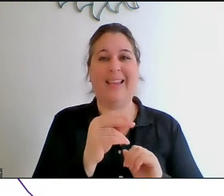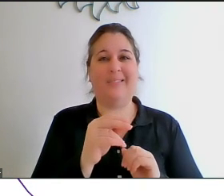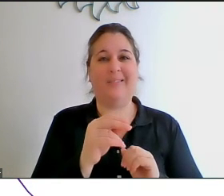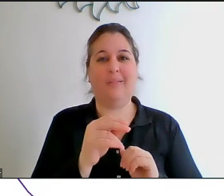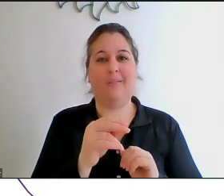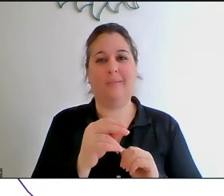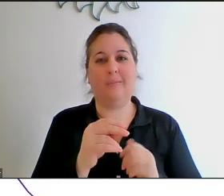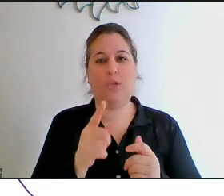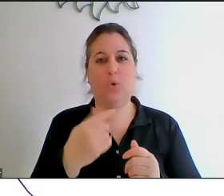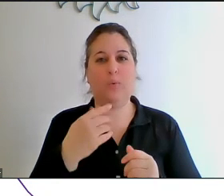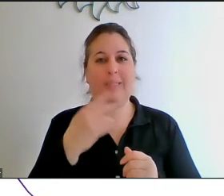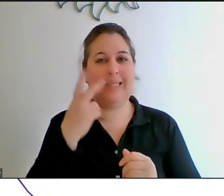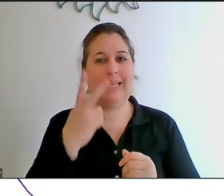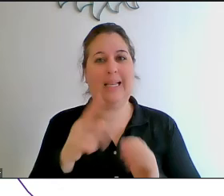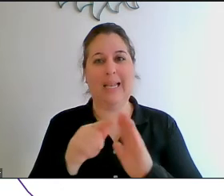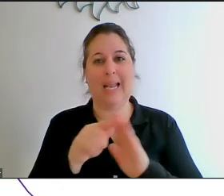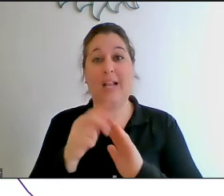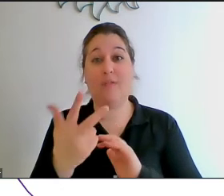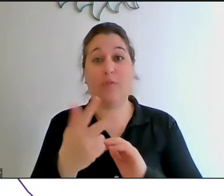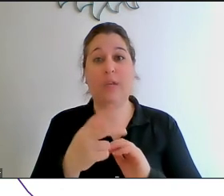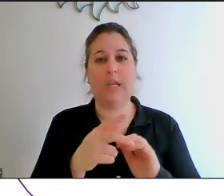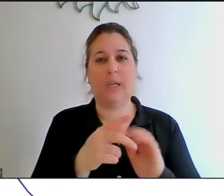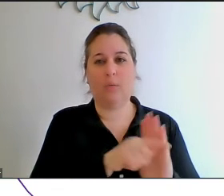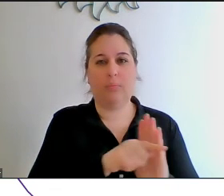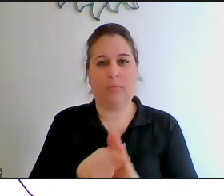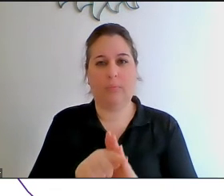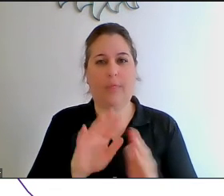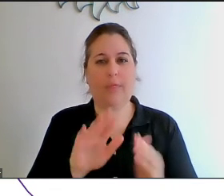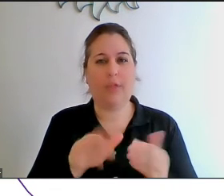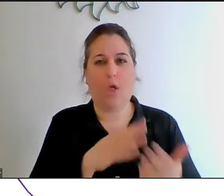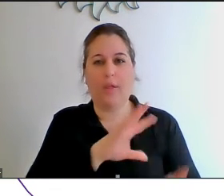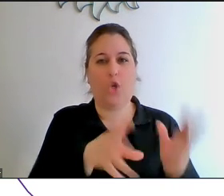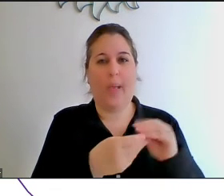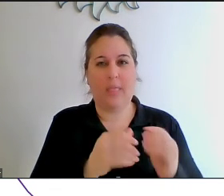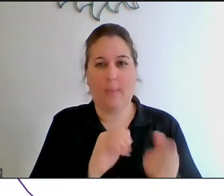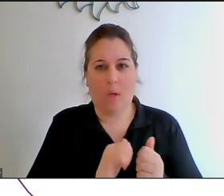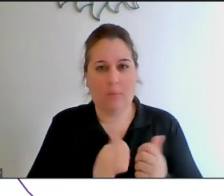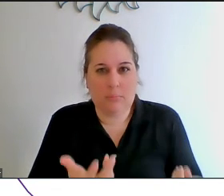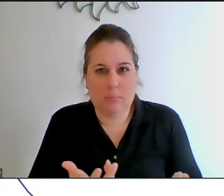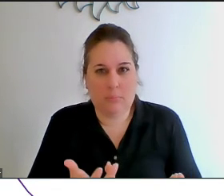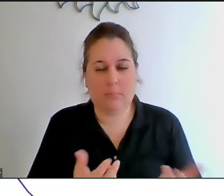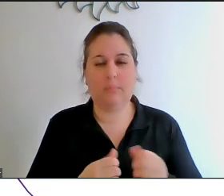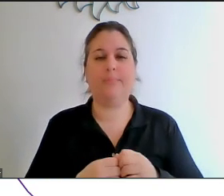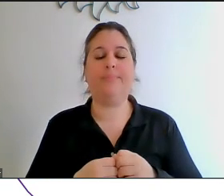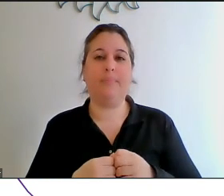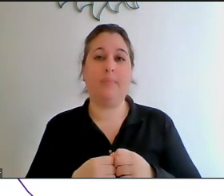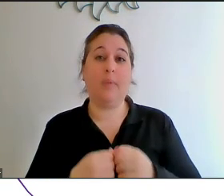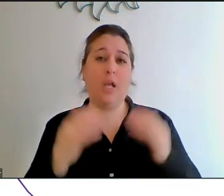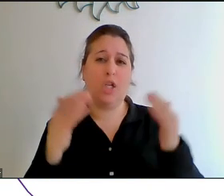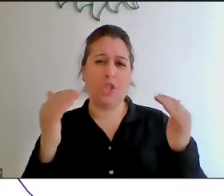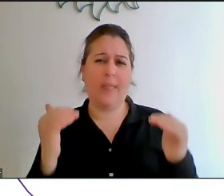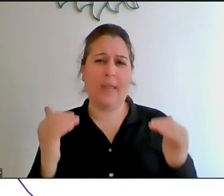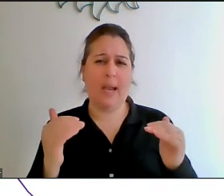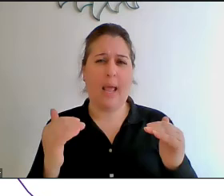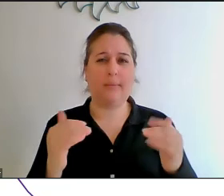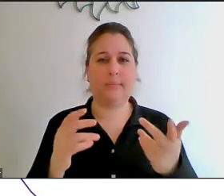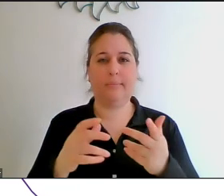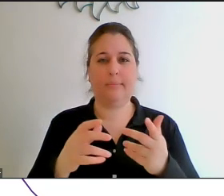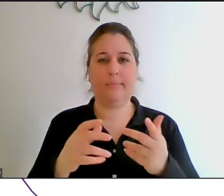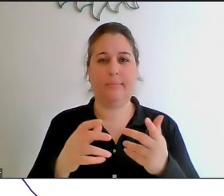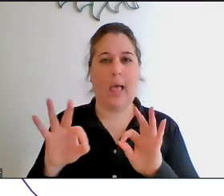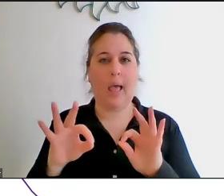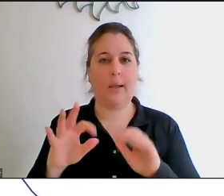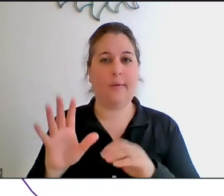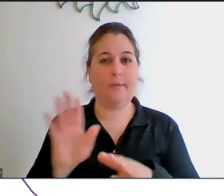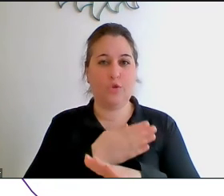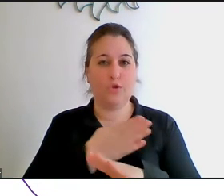It matches. Okay. The next part is different sign subtract. Keep the sign of the farther number. So what